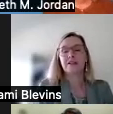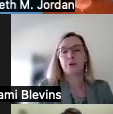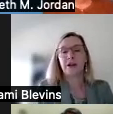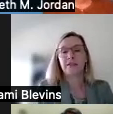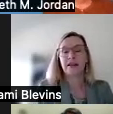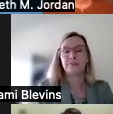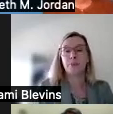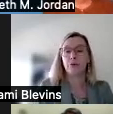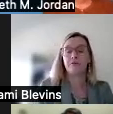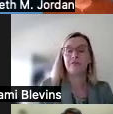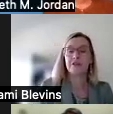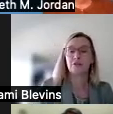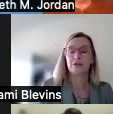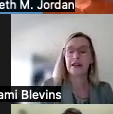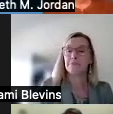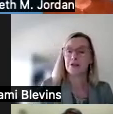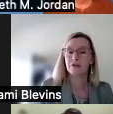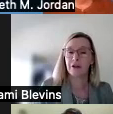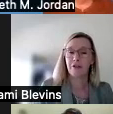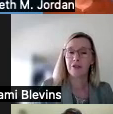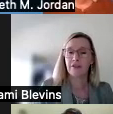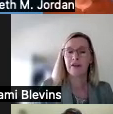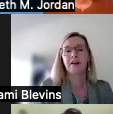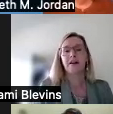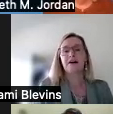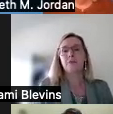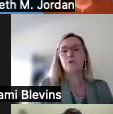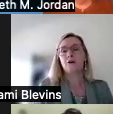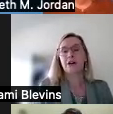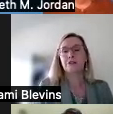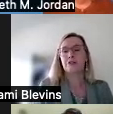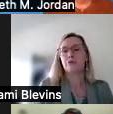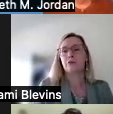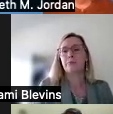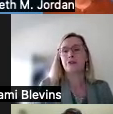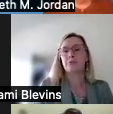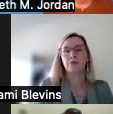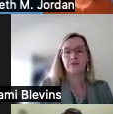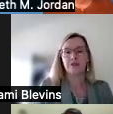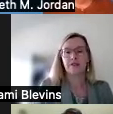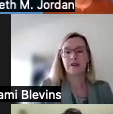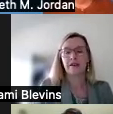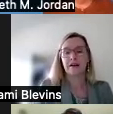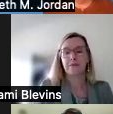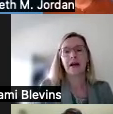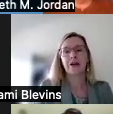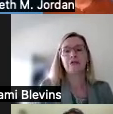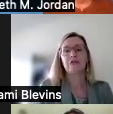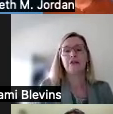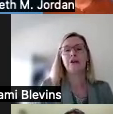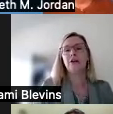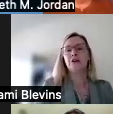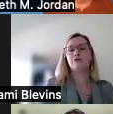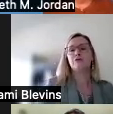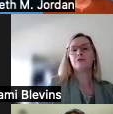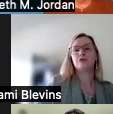I'd like to point out that that is both physical and mental health. You heard Dr. Laura mention previously high